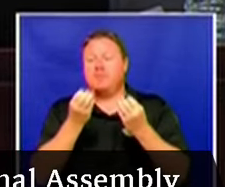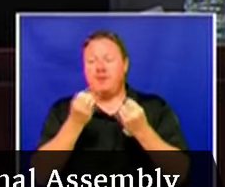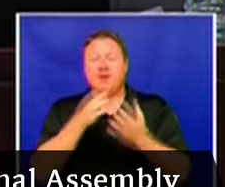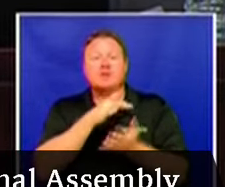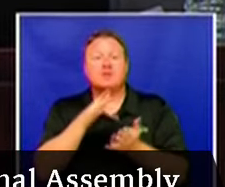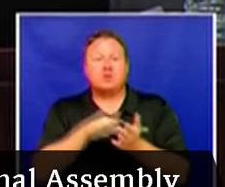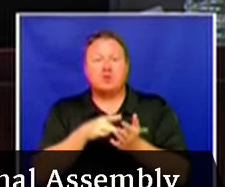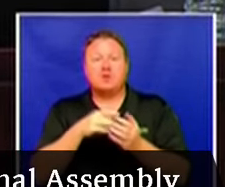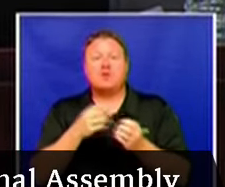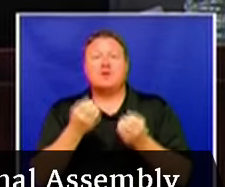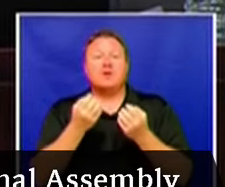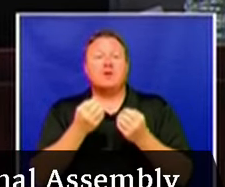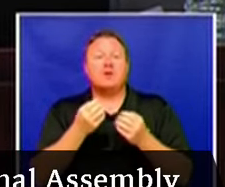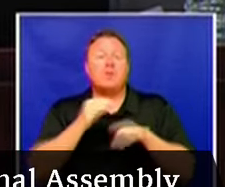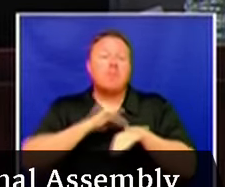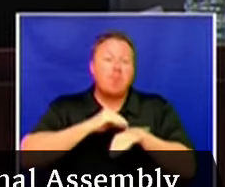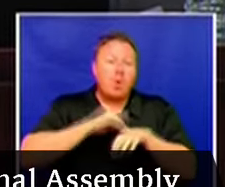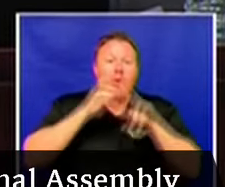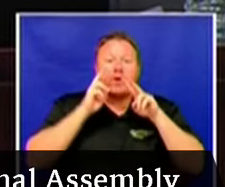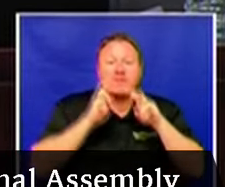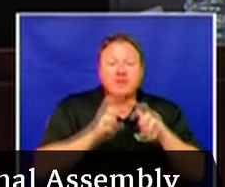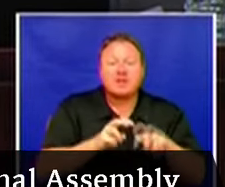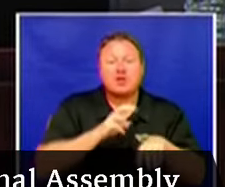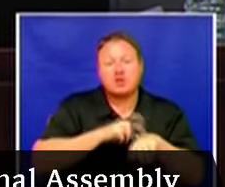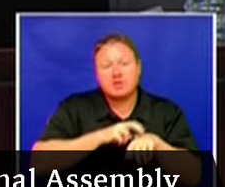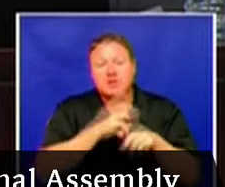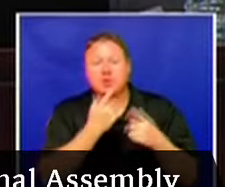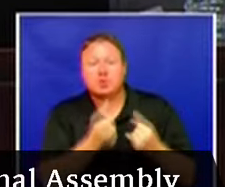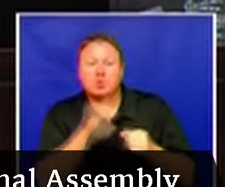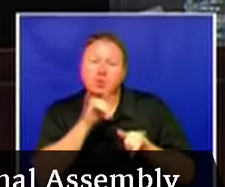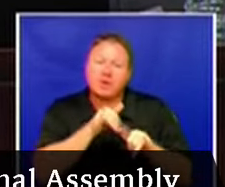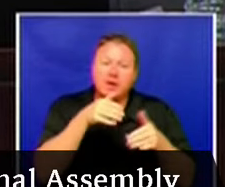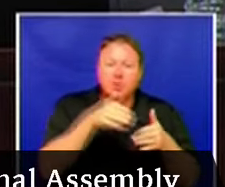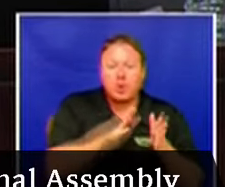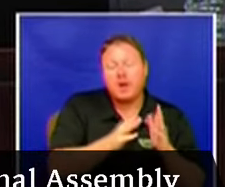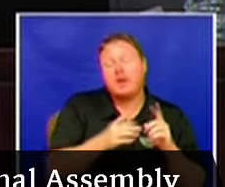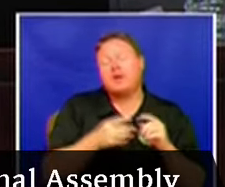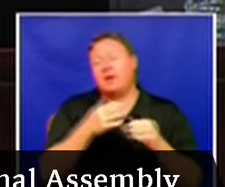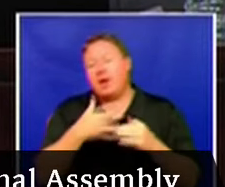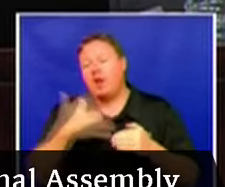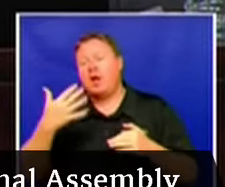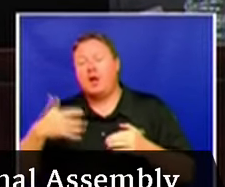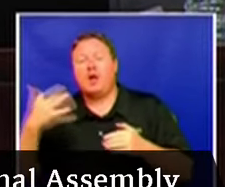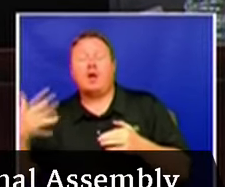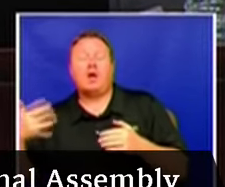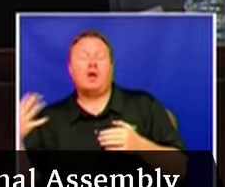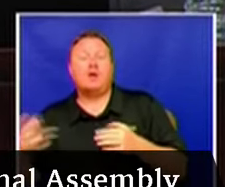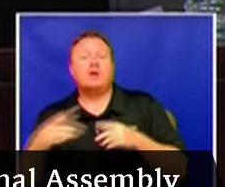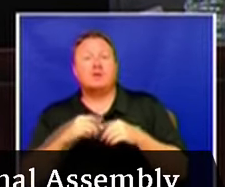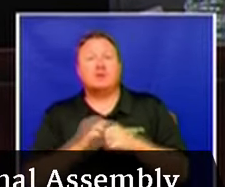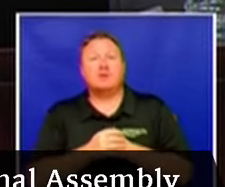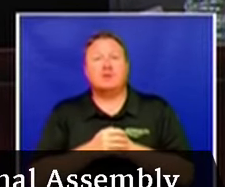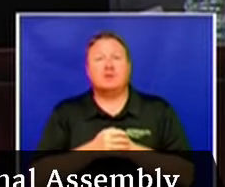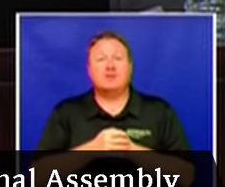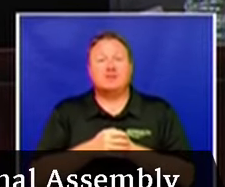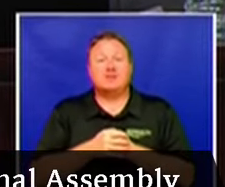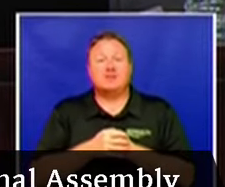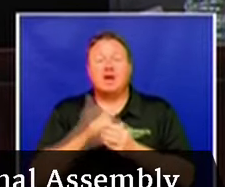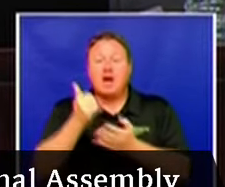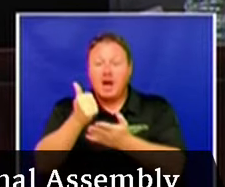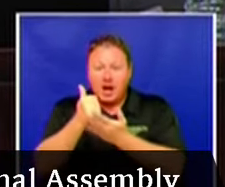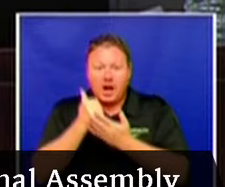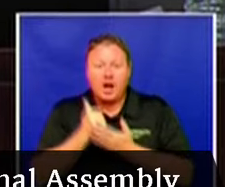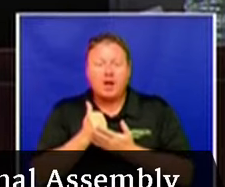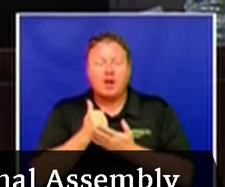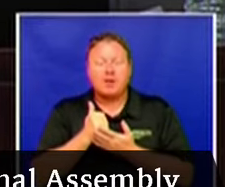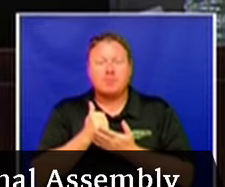further investigations need to be made in this regard, and so on and so on. And that has helped to inform